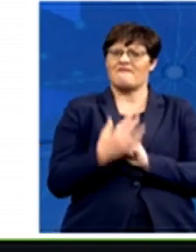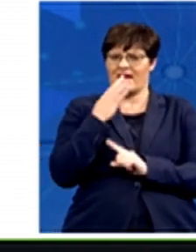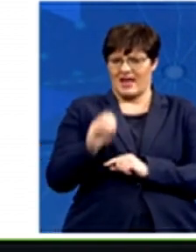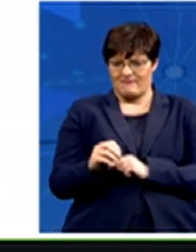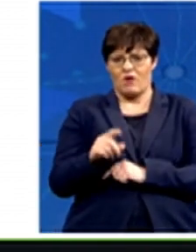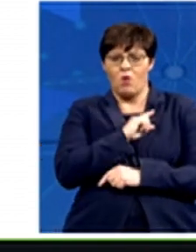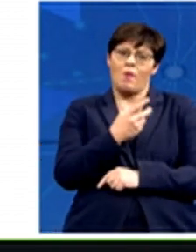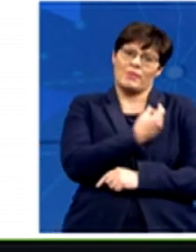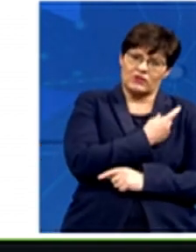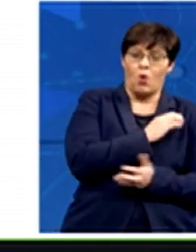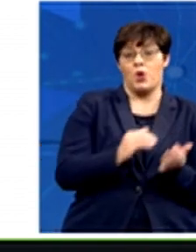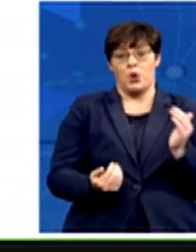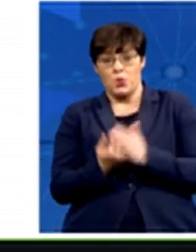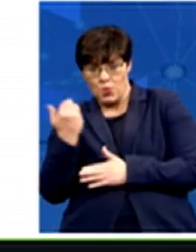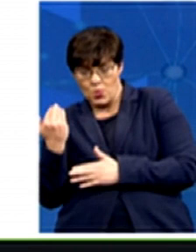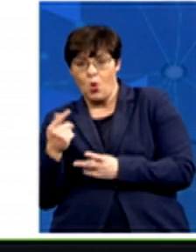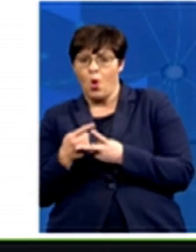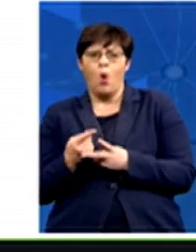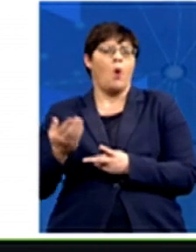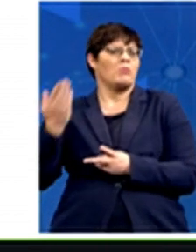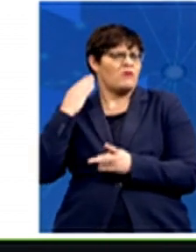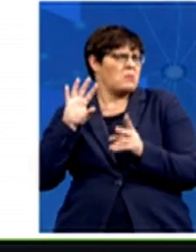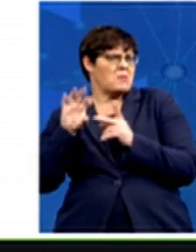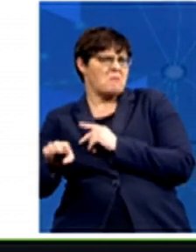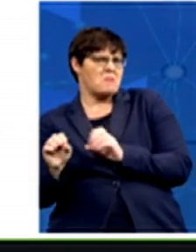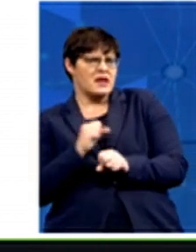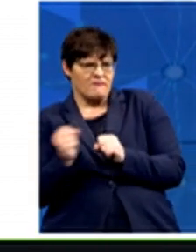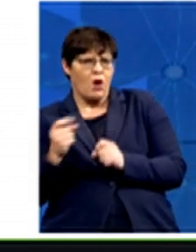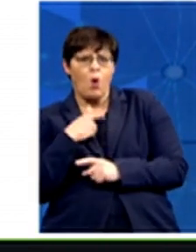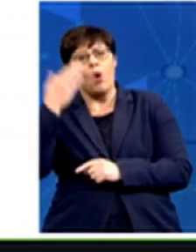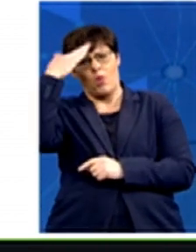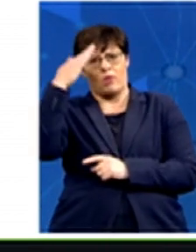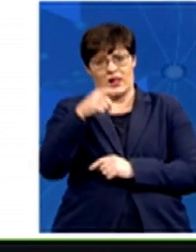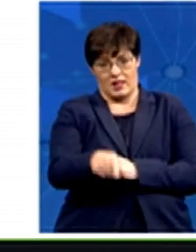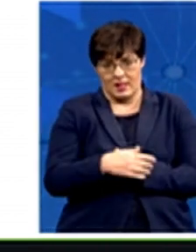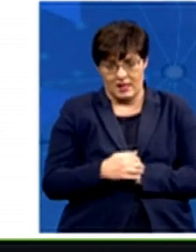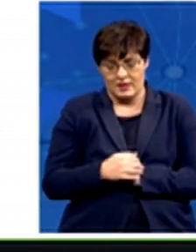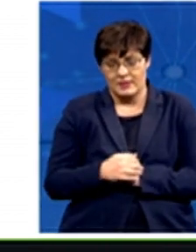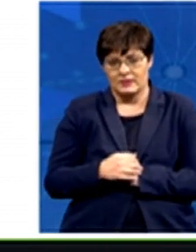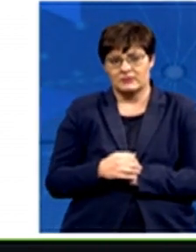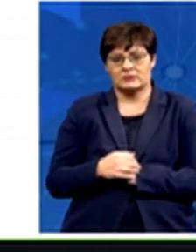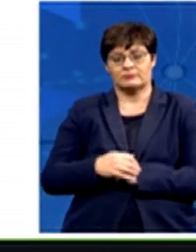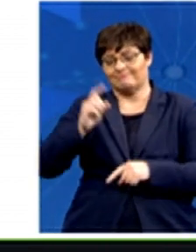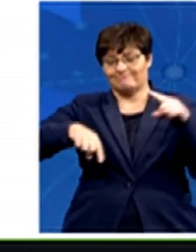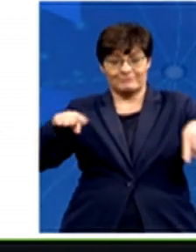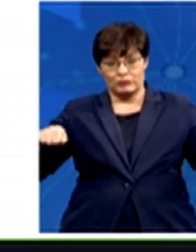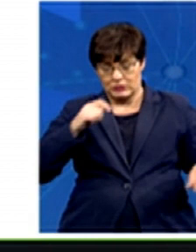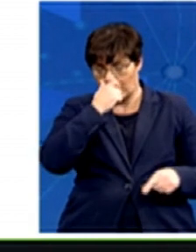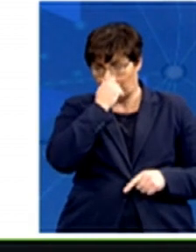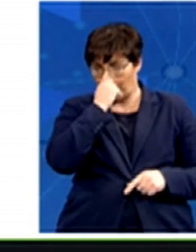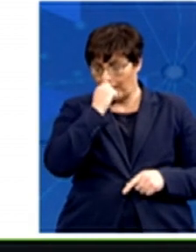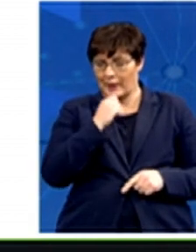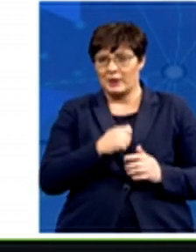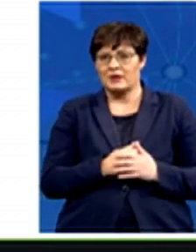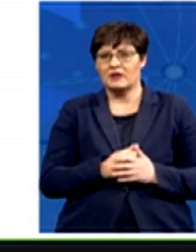not previously recognized. So the difference between the two is that an adverse drug reaction, contrary to